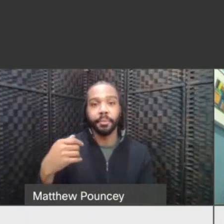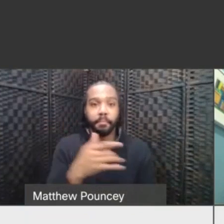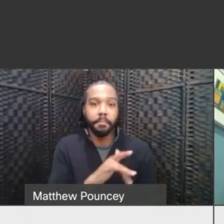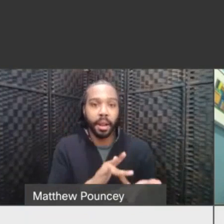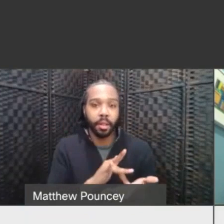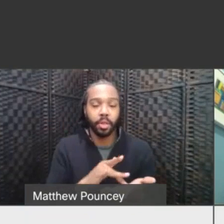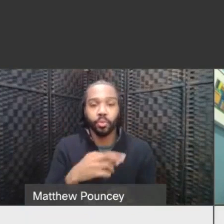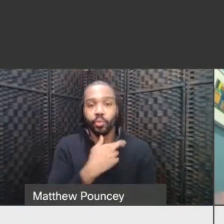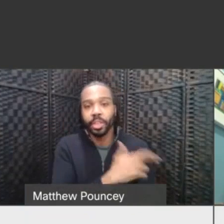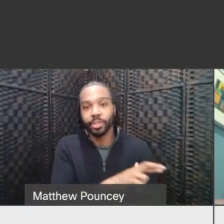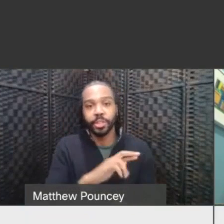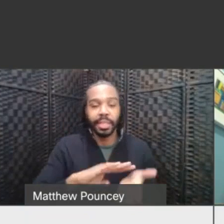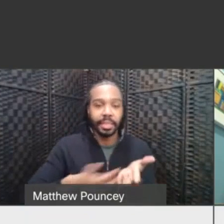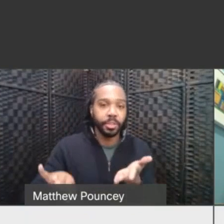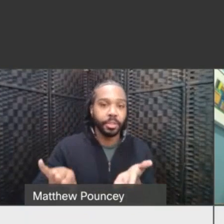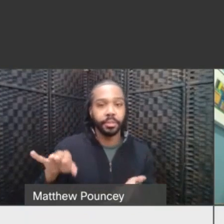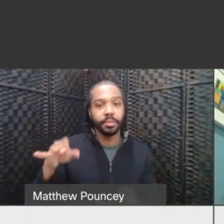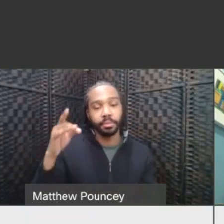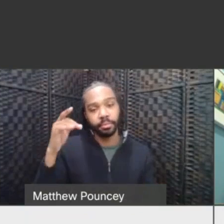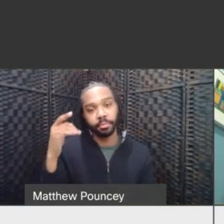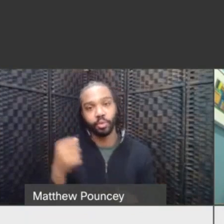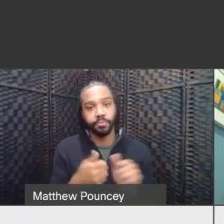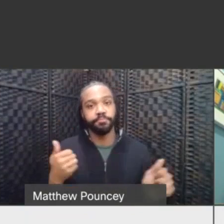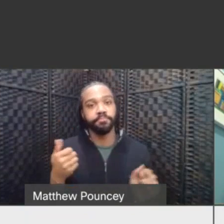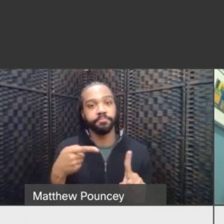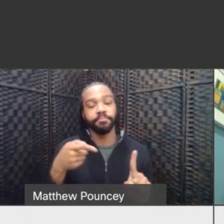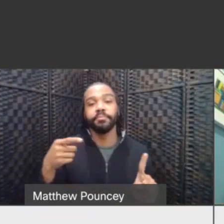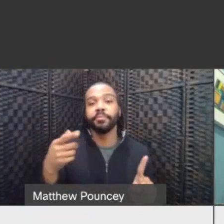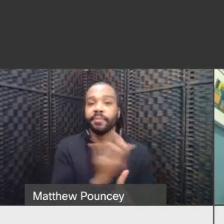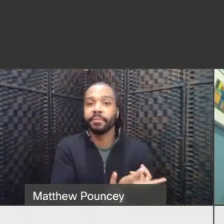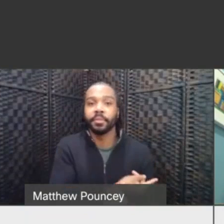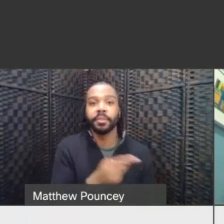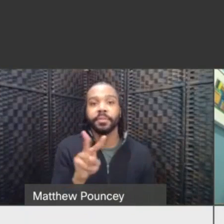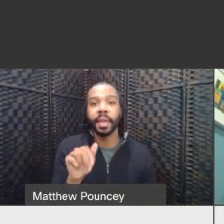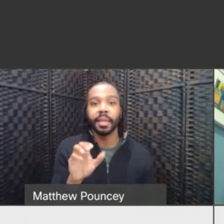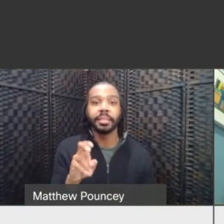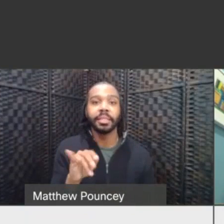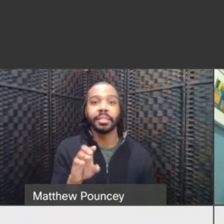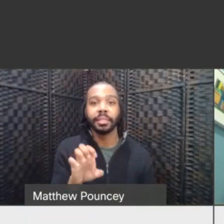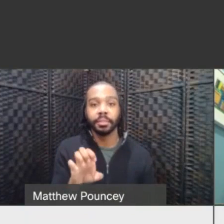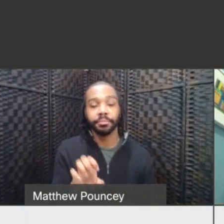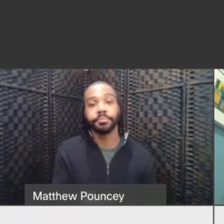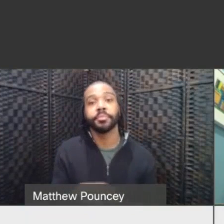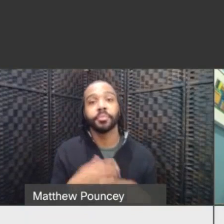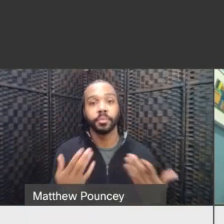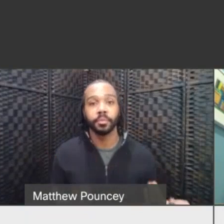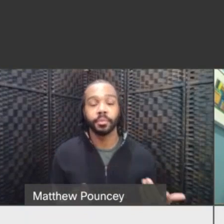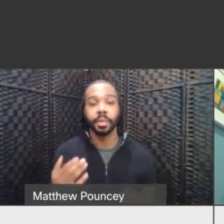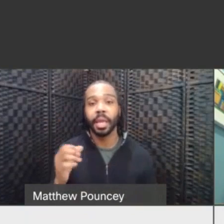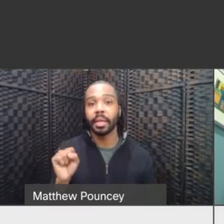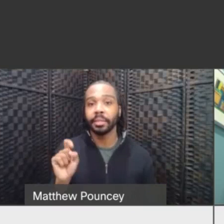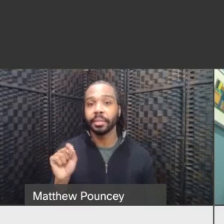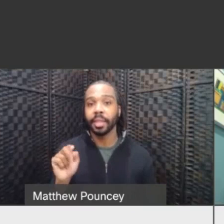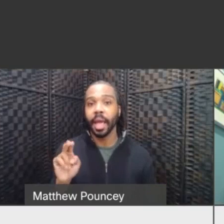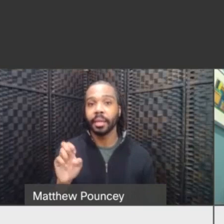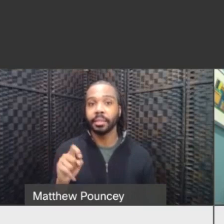exemption from having the COVID vaccine. Um, the status of those exemption requests,